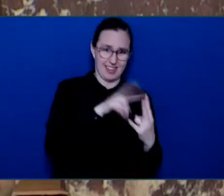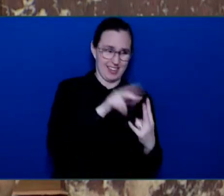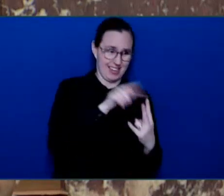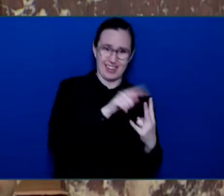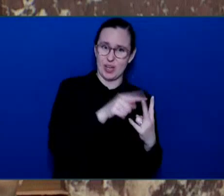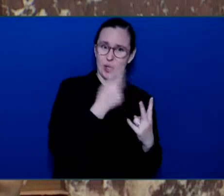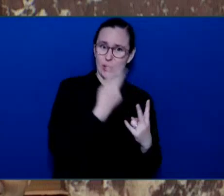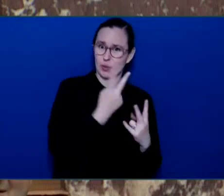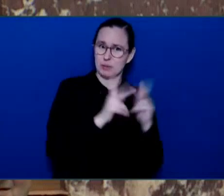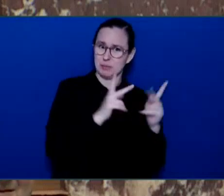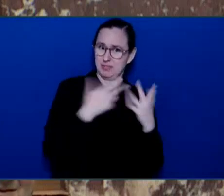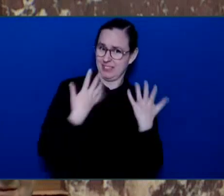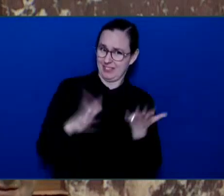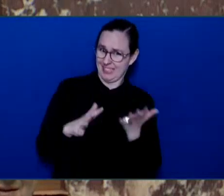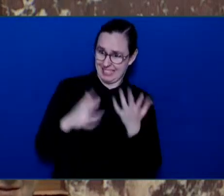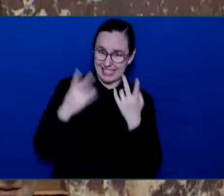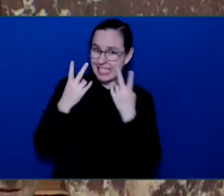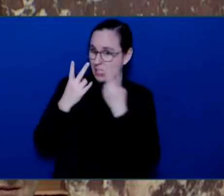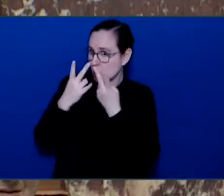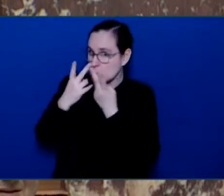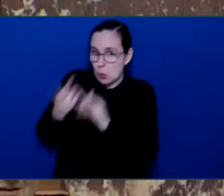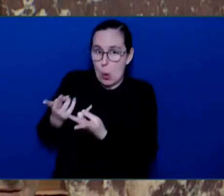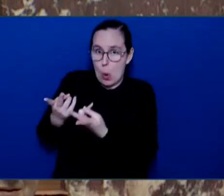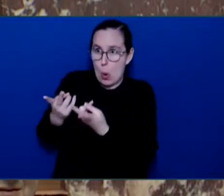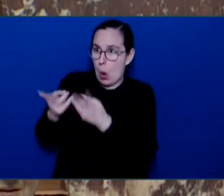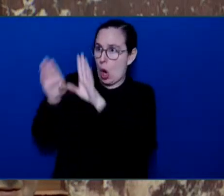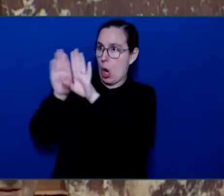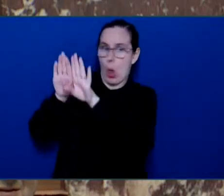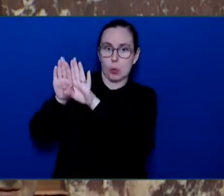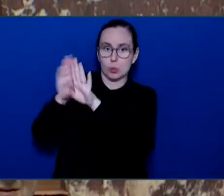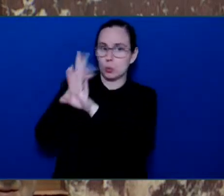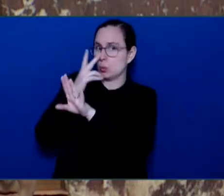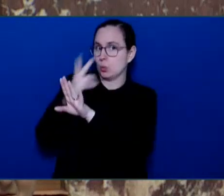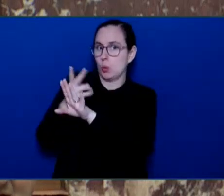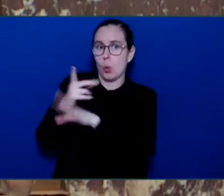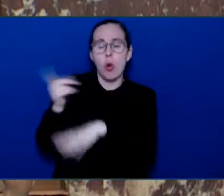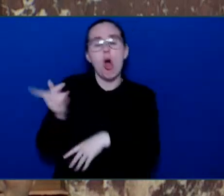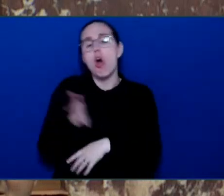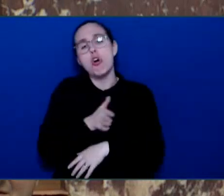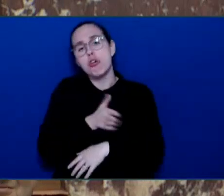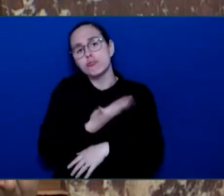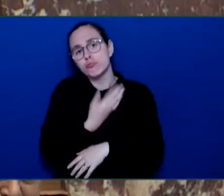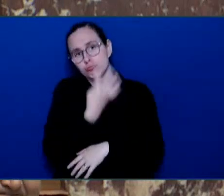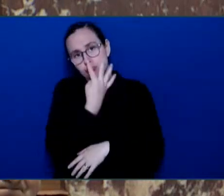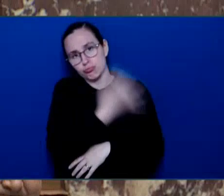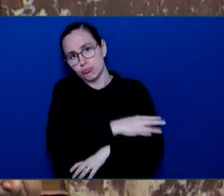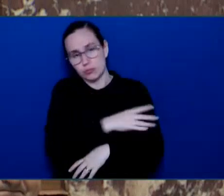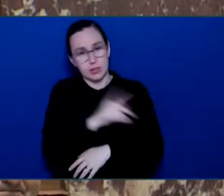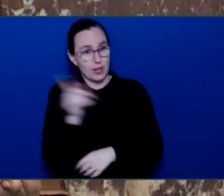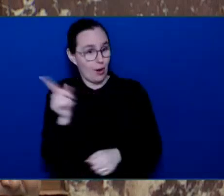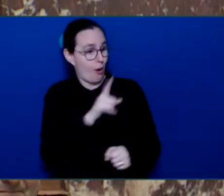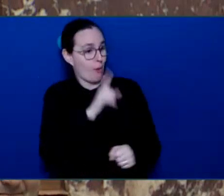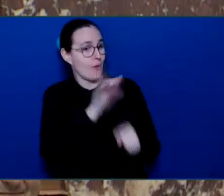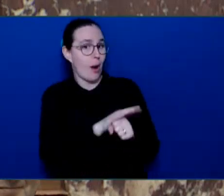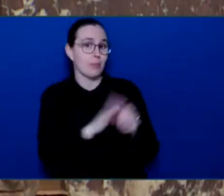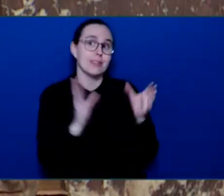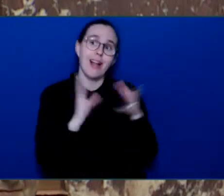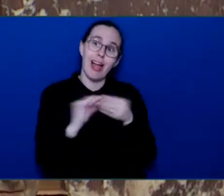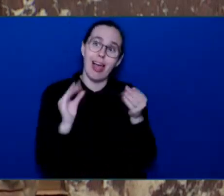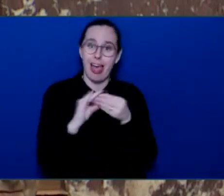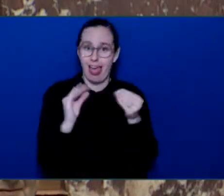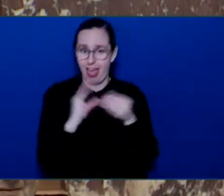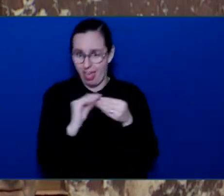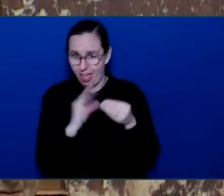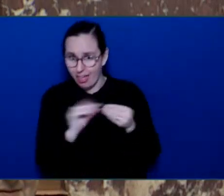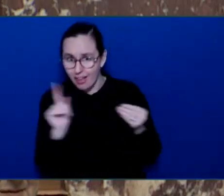buy into this hollow NDP promise. Promises contradicted by the signs on the ER declaring they're closed unless you're